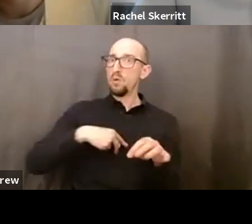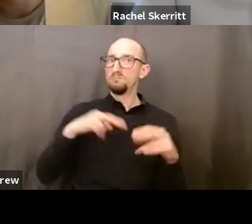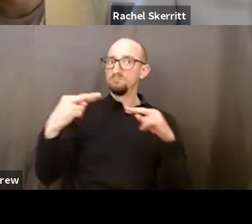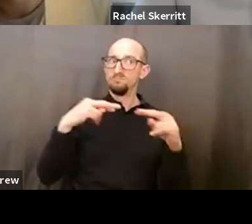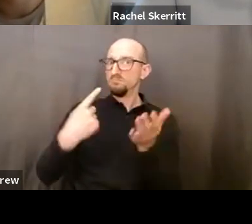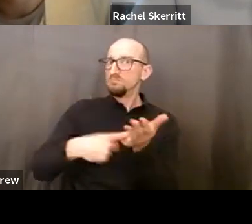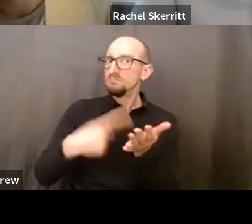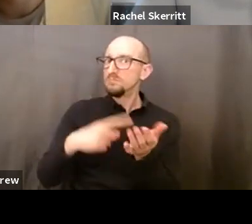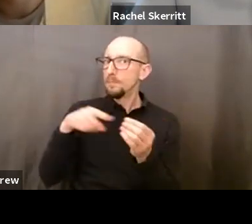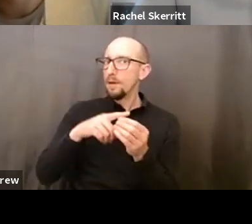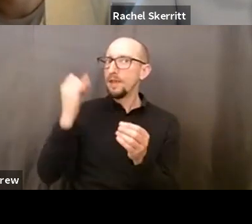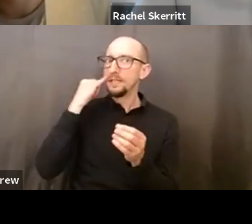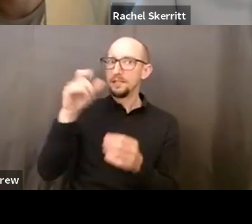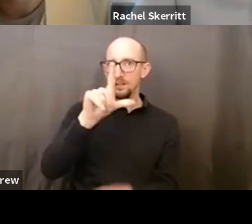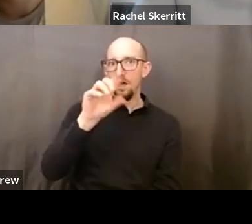lottery.